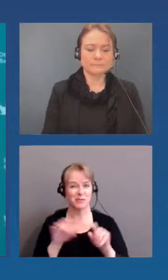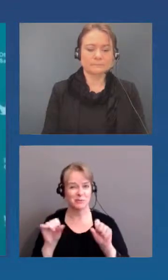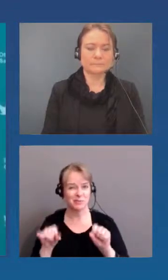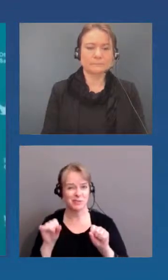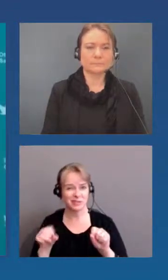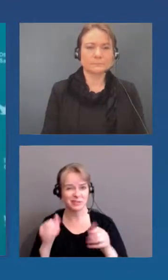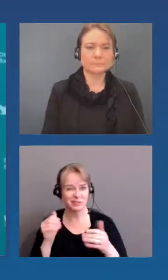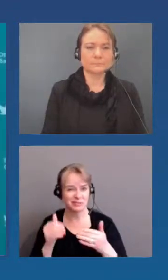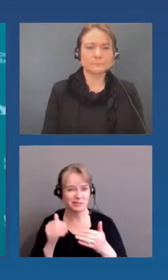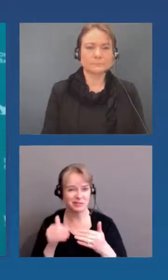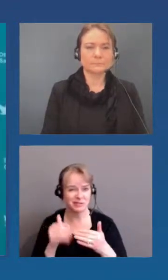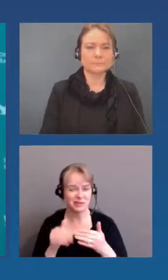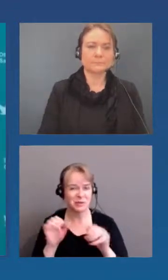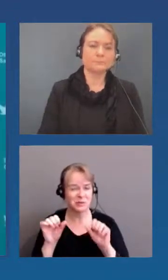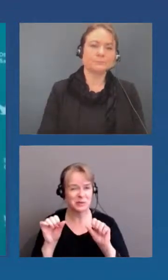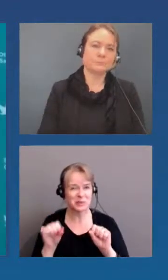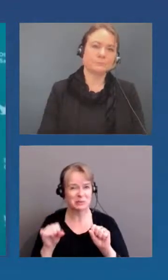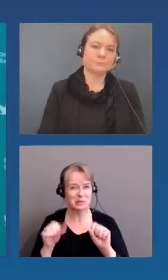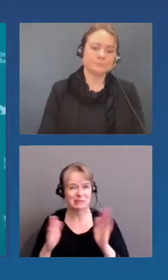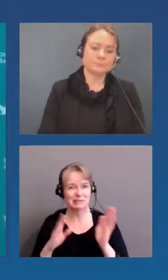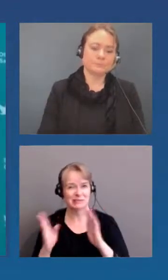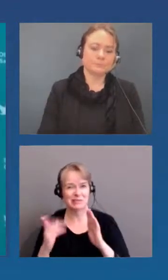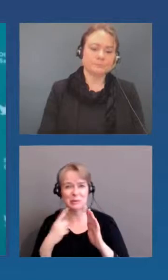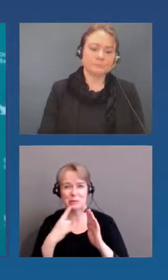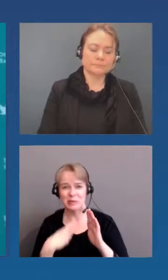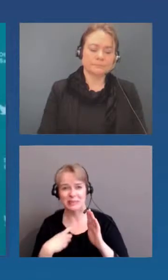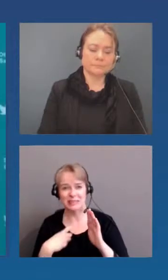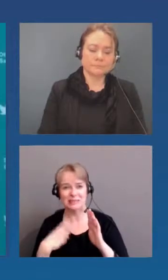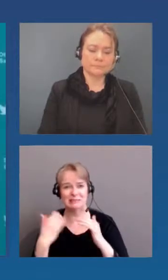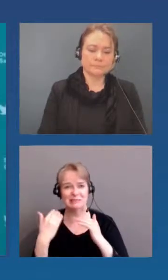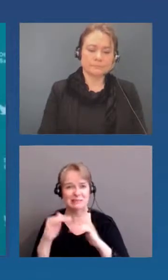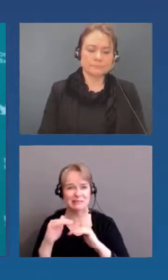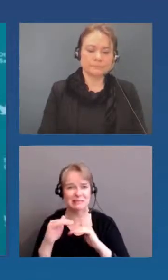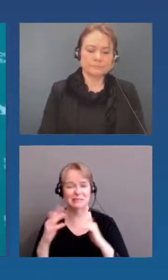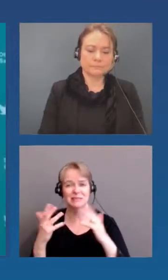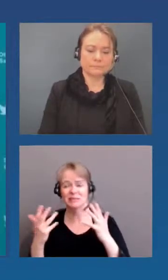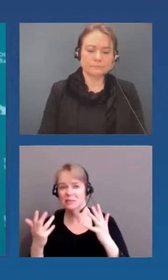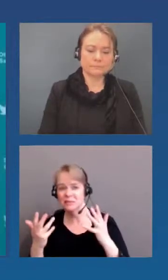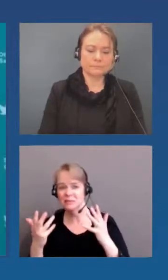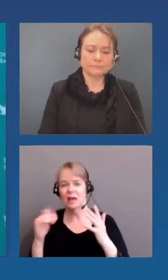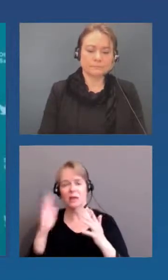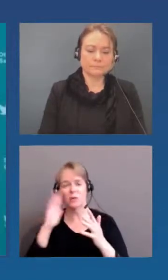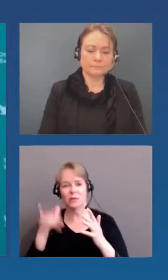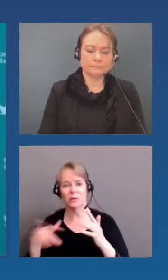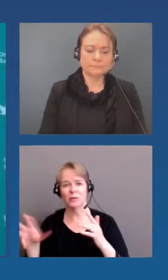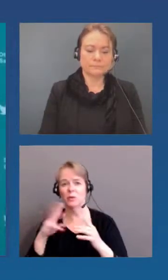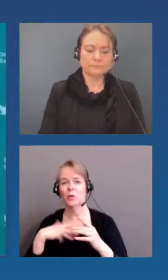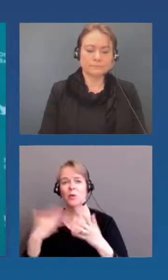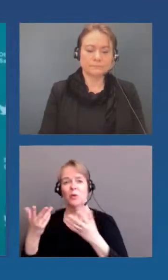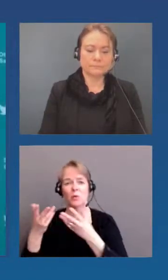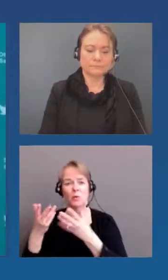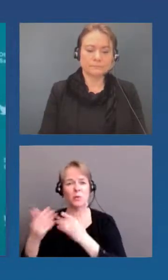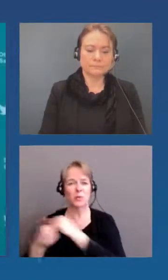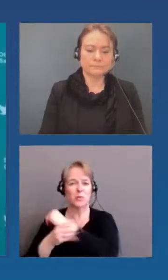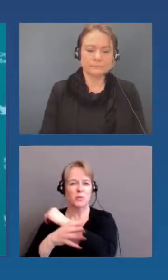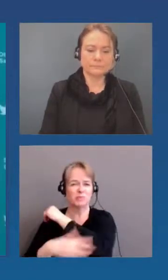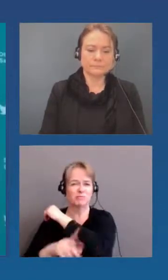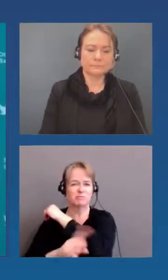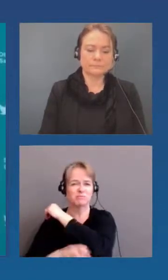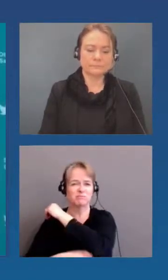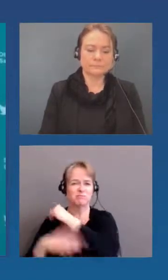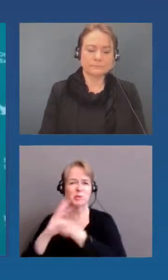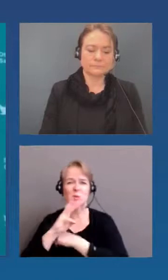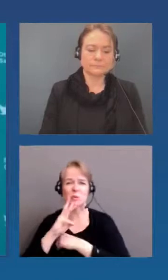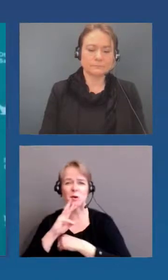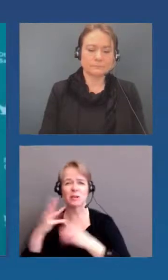said that the wastewater data that we're seeing suggests we're going to see rising levels of the virus, and we're just on the precipice of the